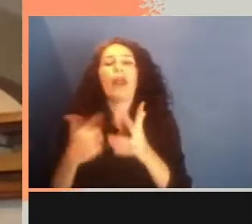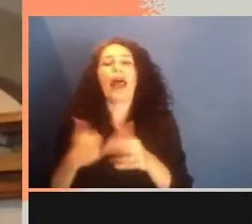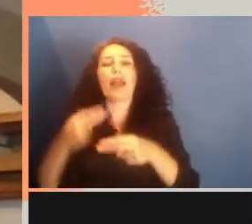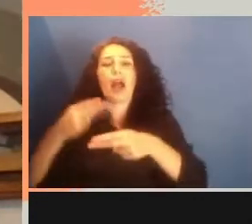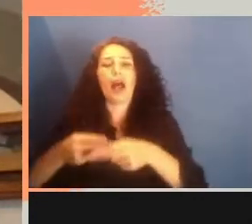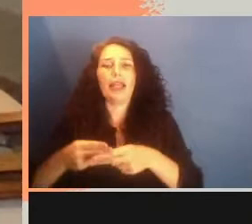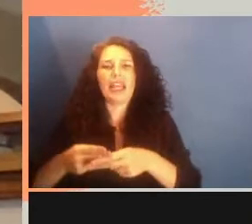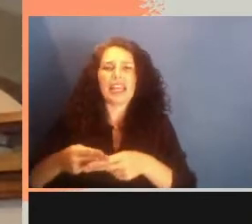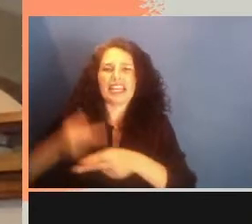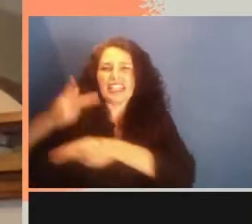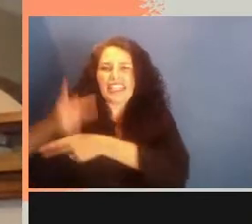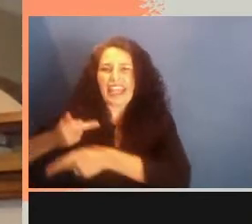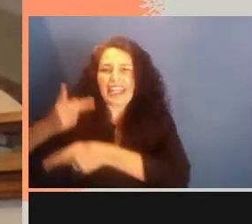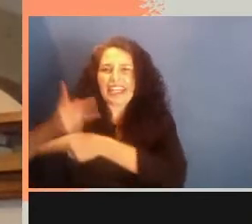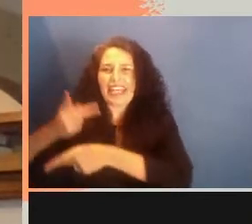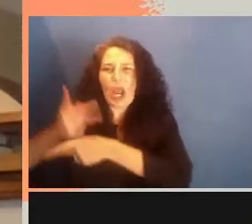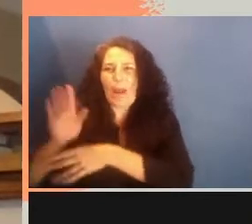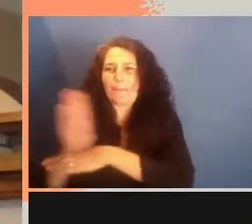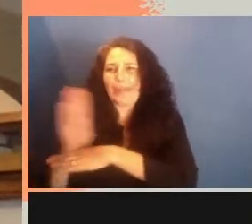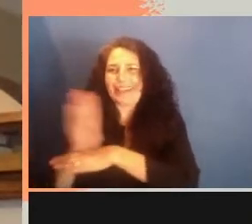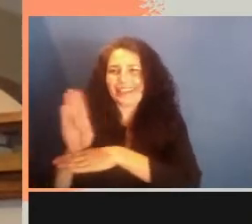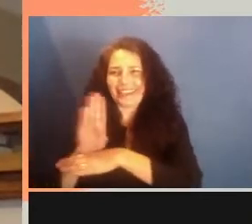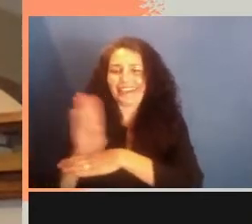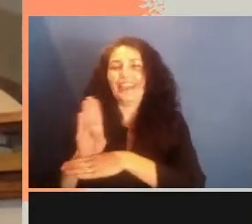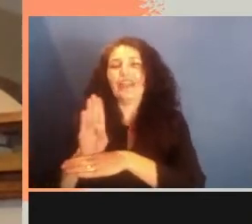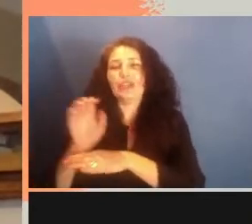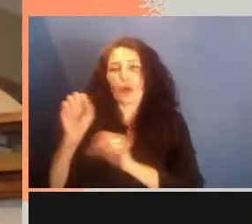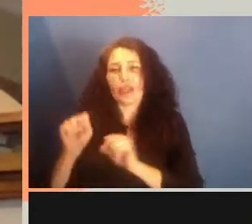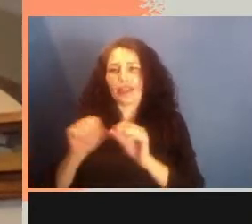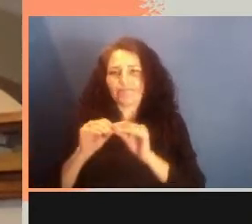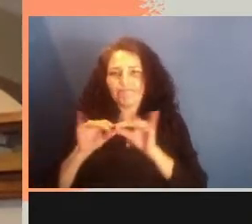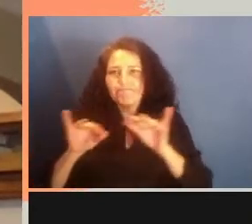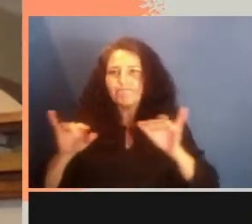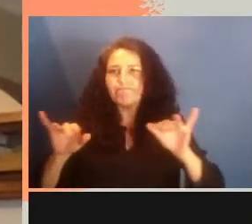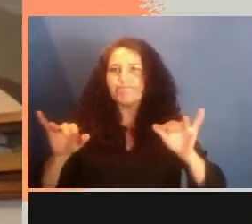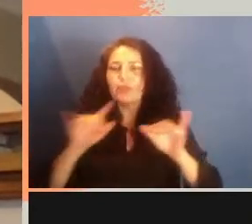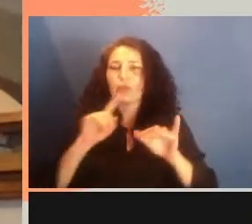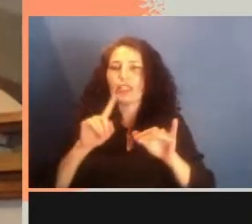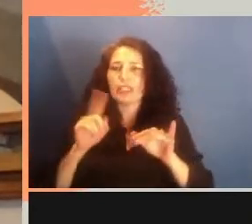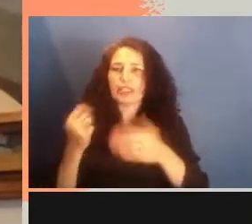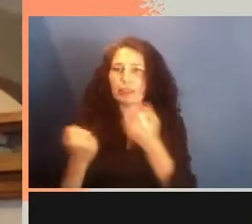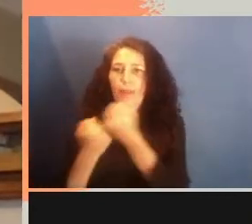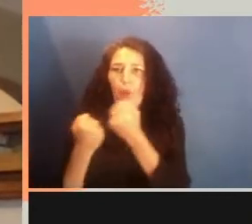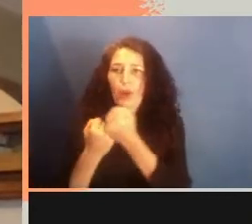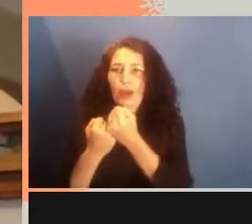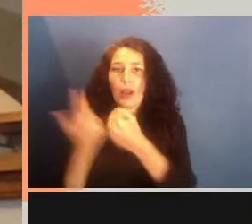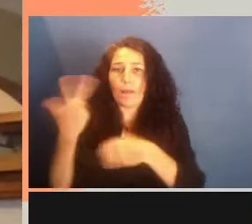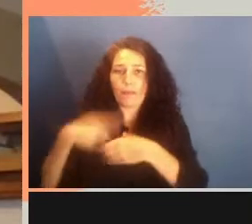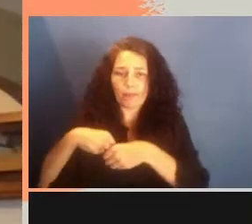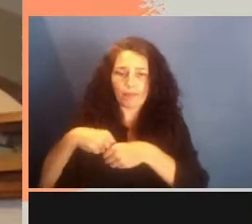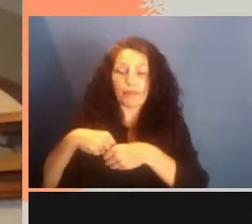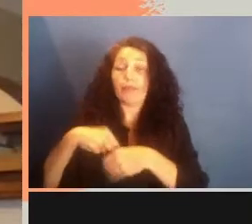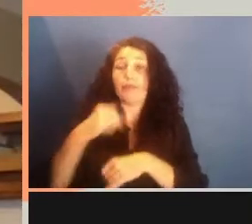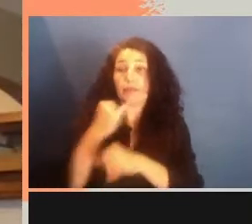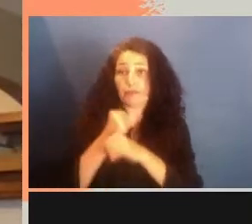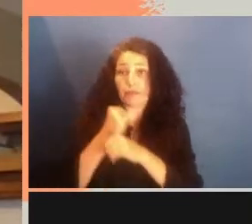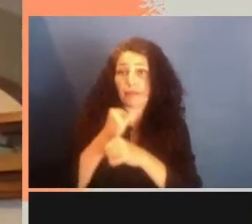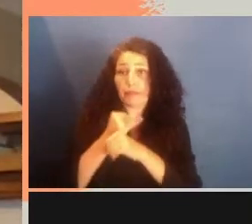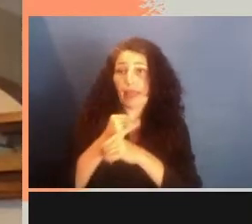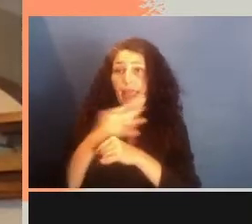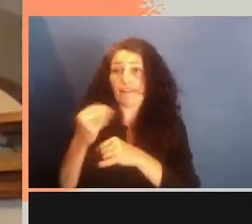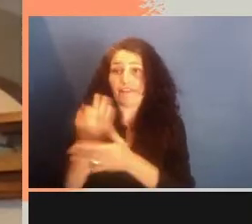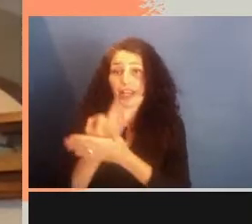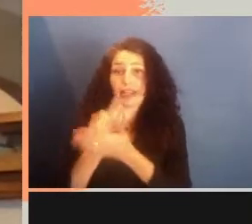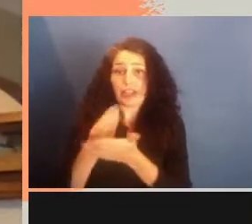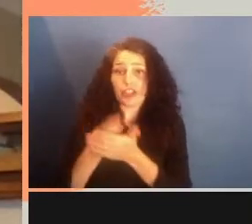taking care of business, so that it can proliferate and be supported both institutionally and financially. We have offered